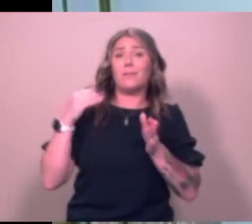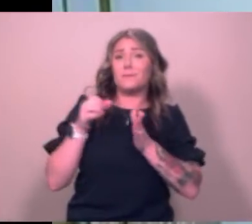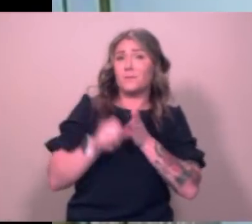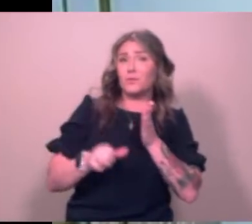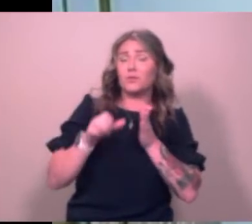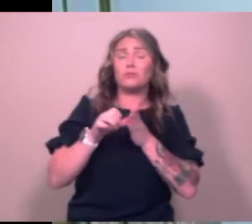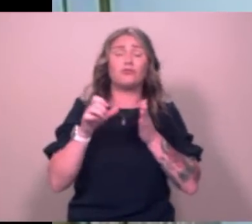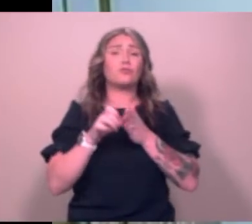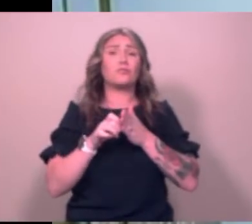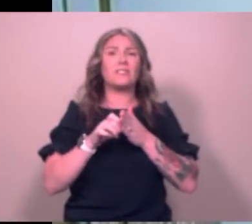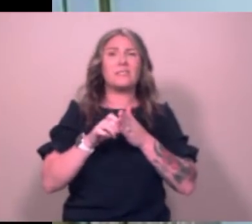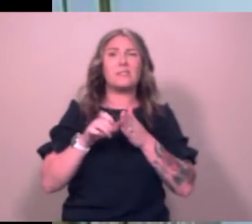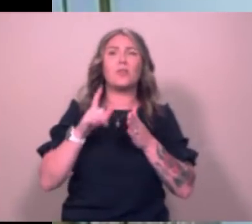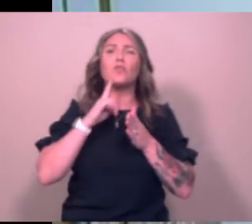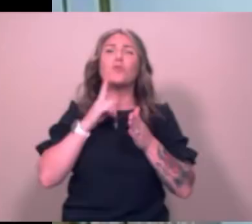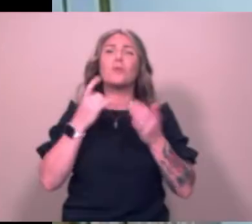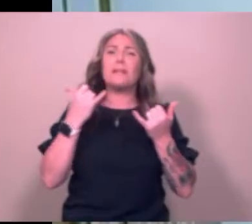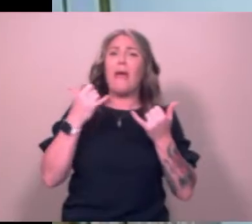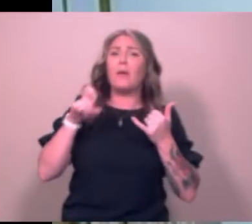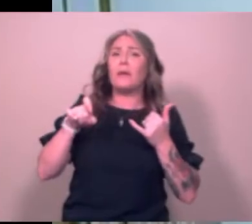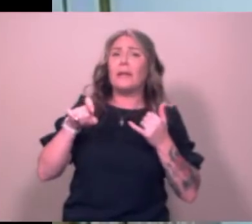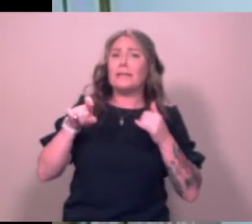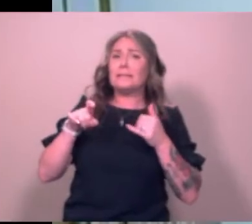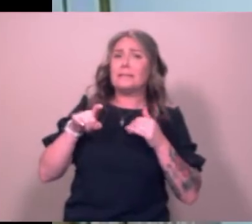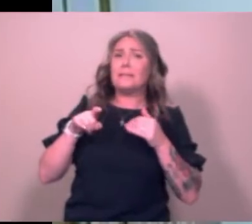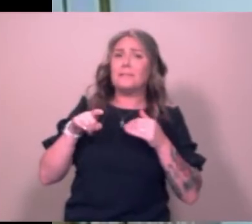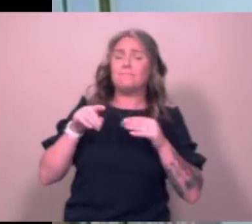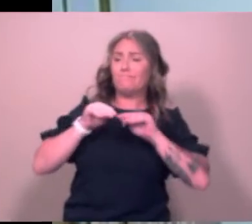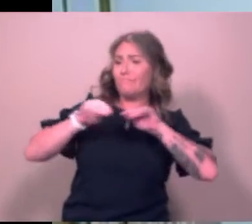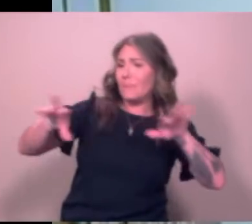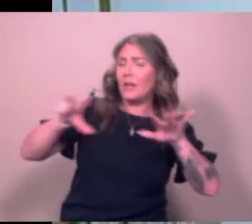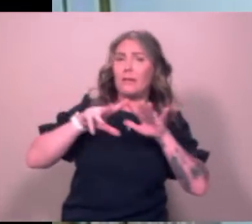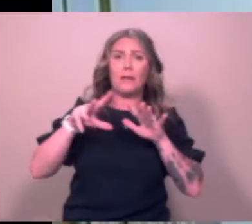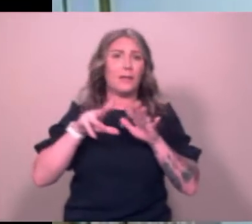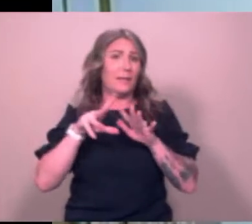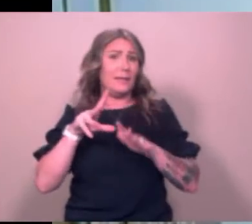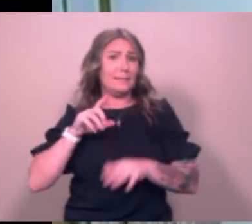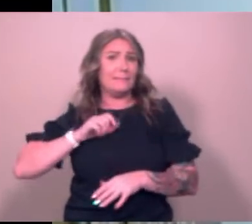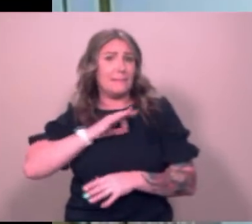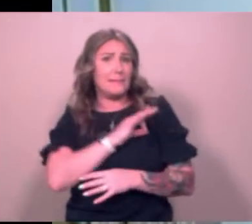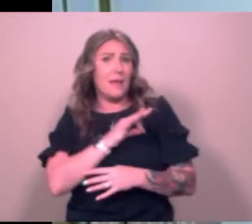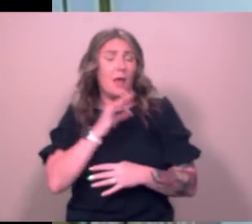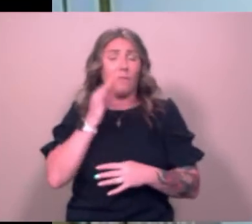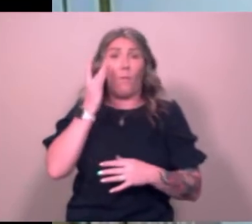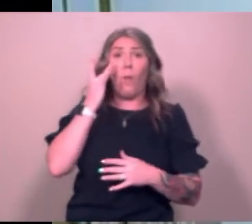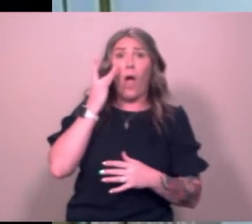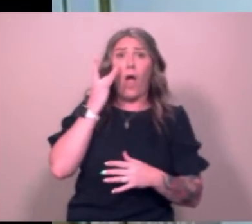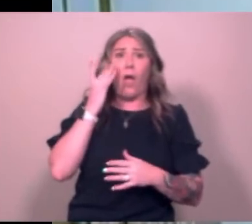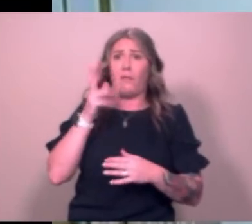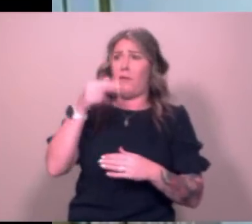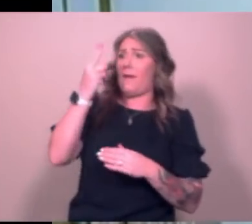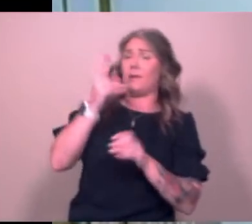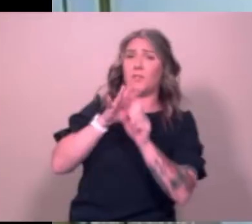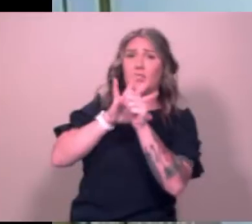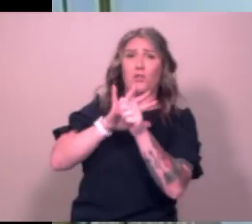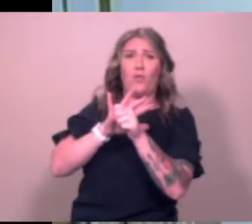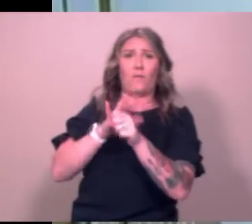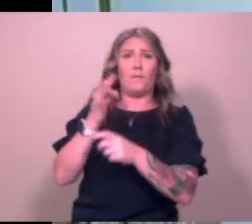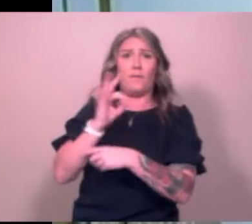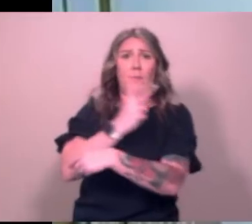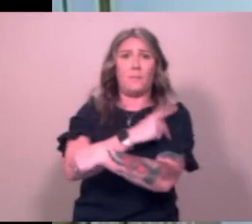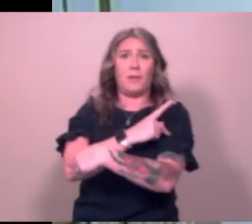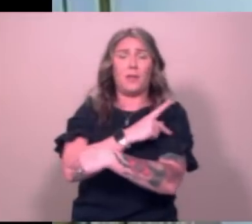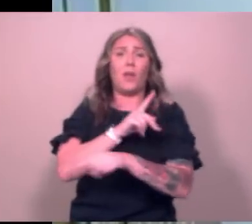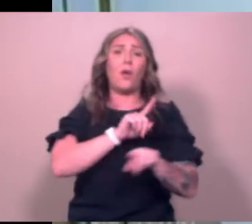redeploy staff, because we are facing not only the highest number of COVID patients we've ever seen, but that is in the face of some